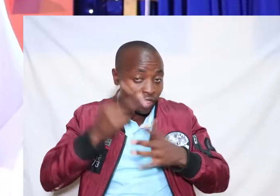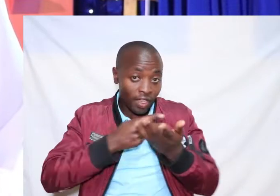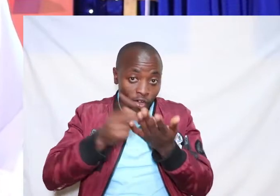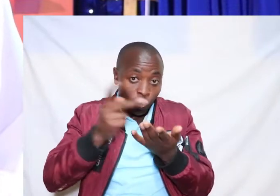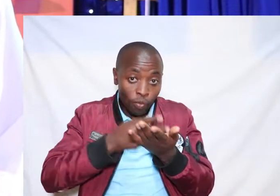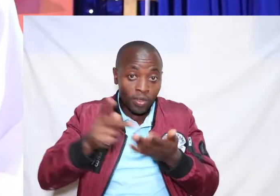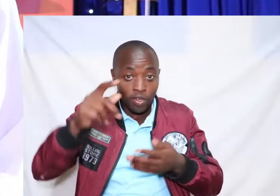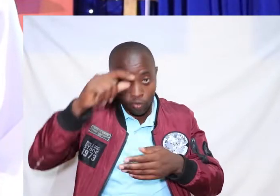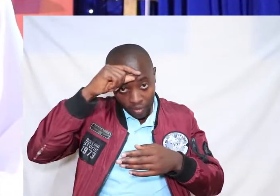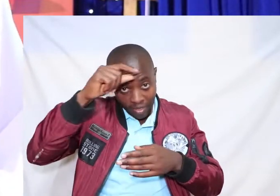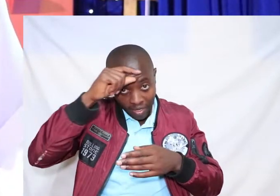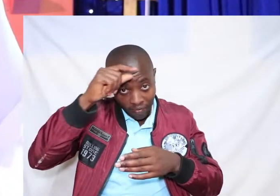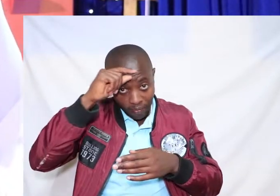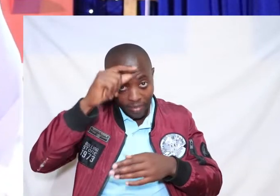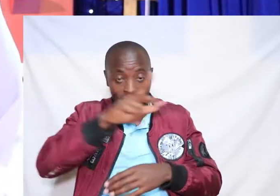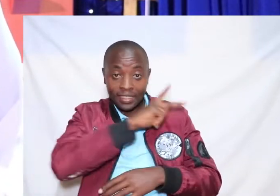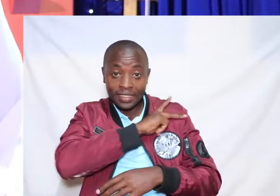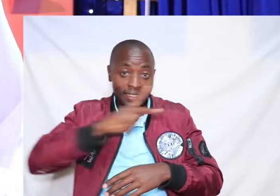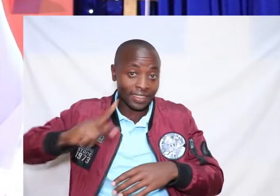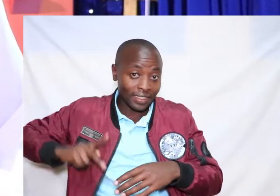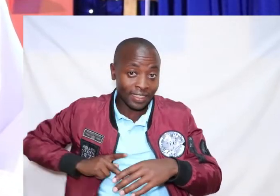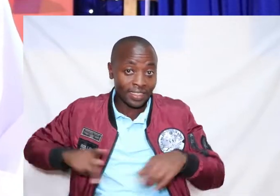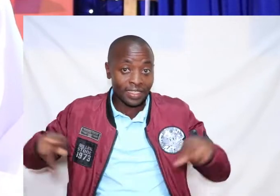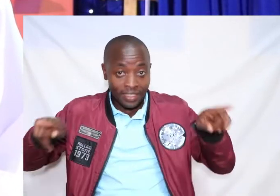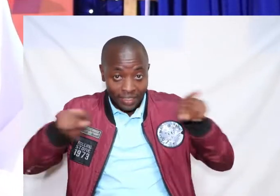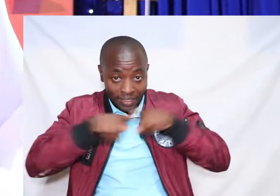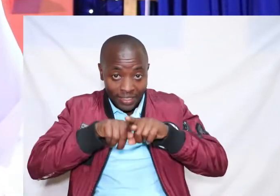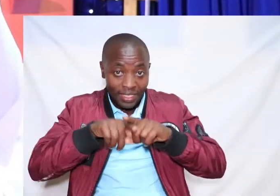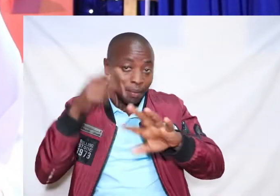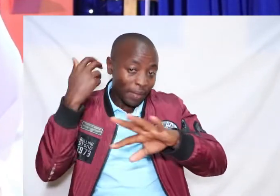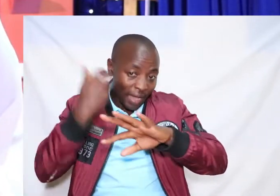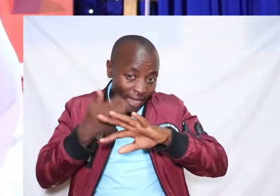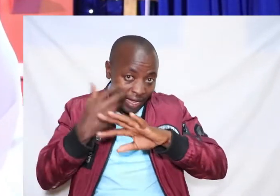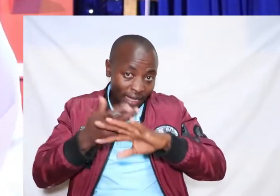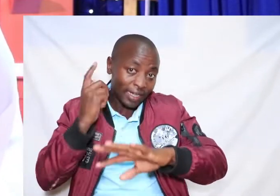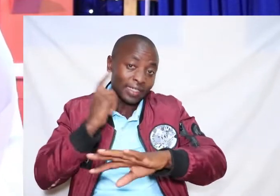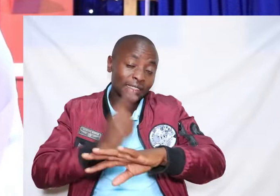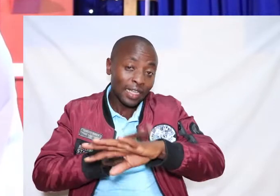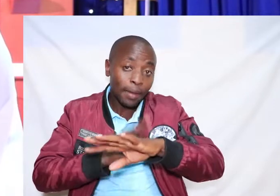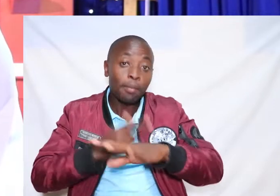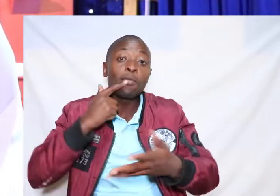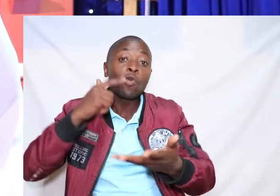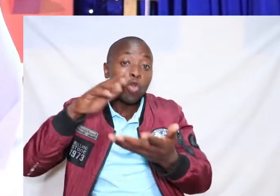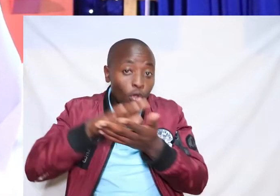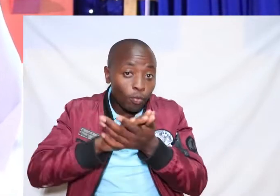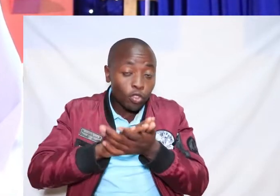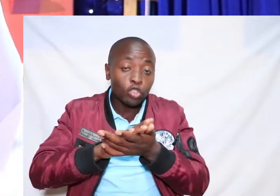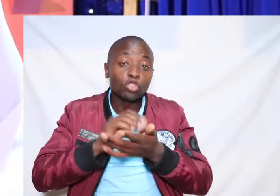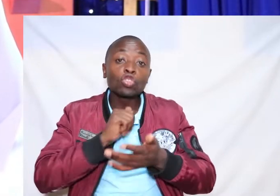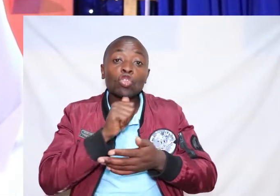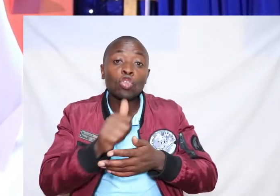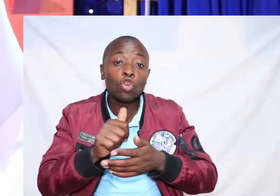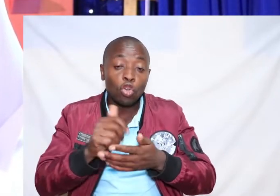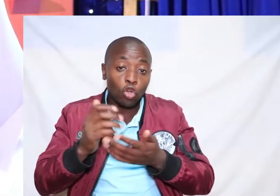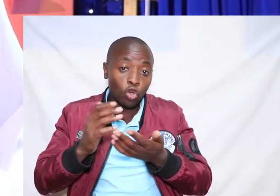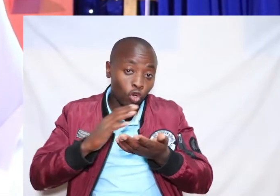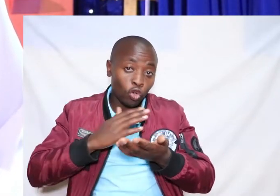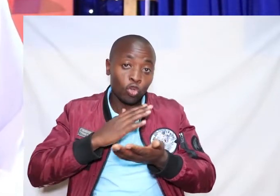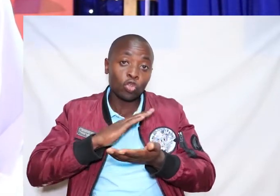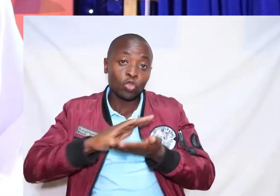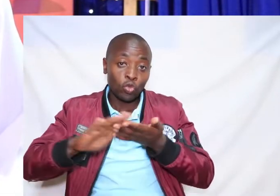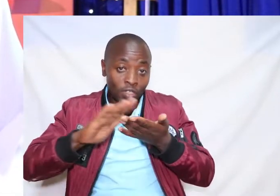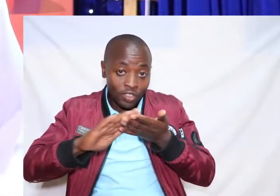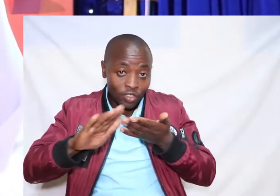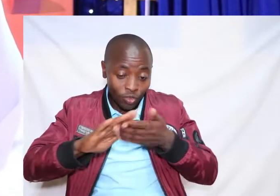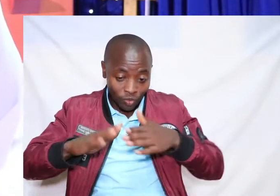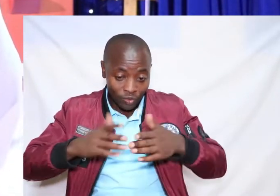paid to the Persian kings and much economic hardship, promise not to excuse paying of their